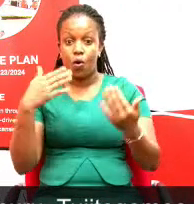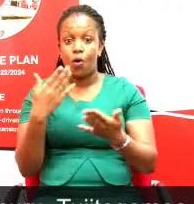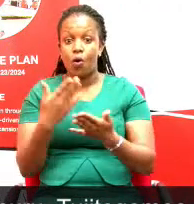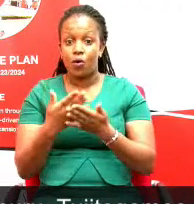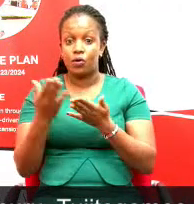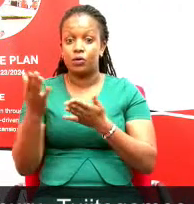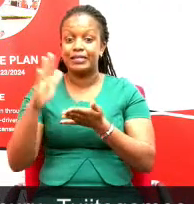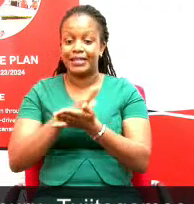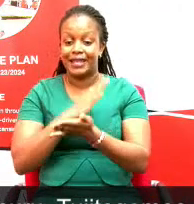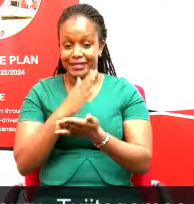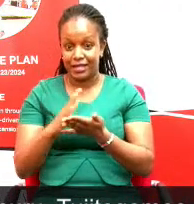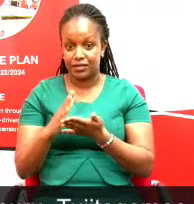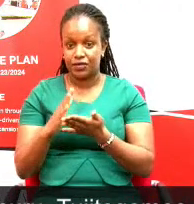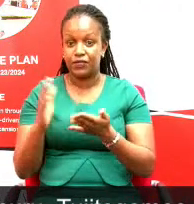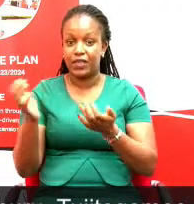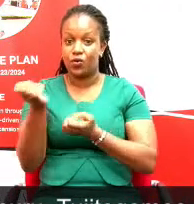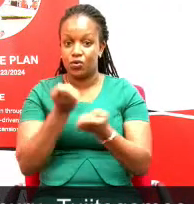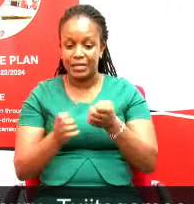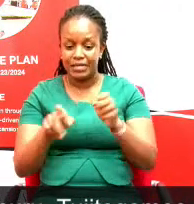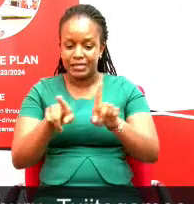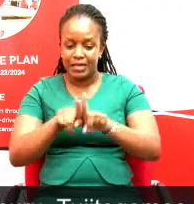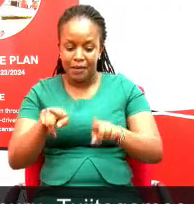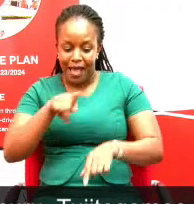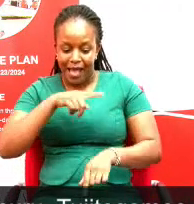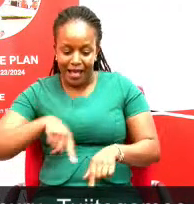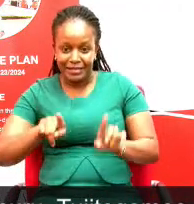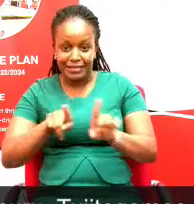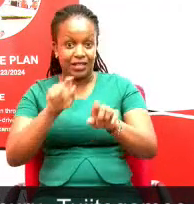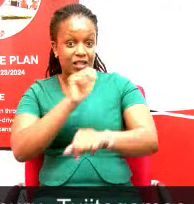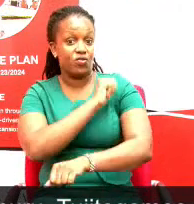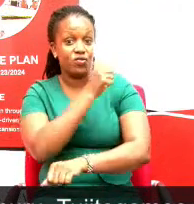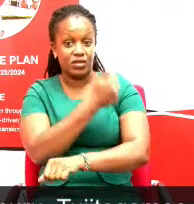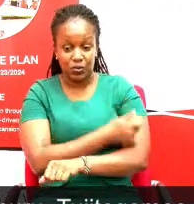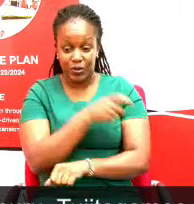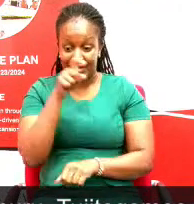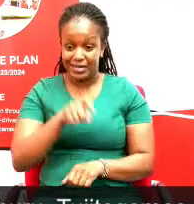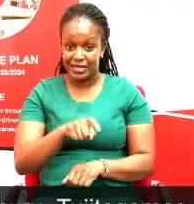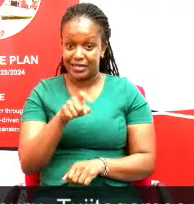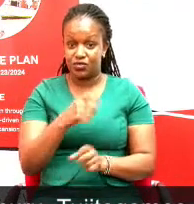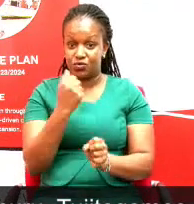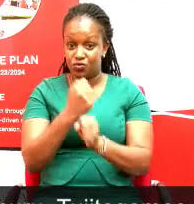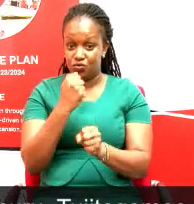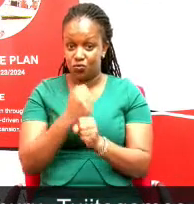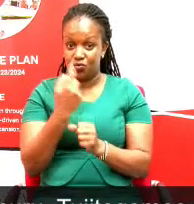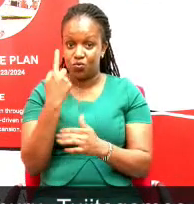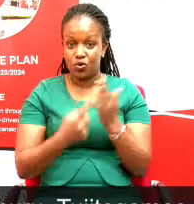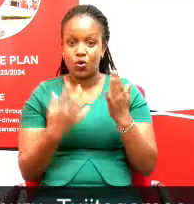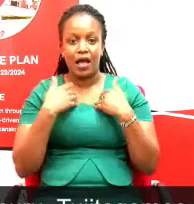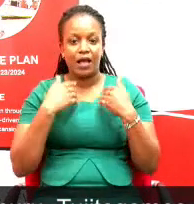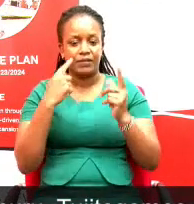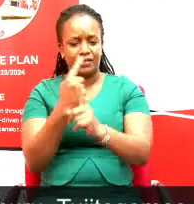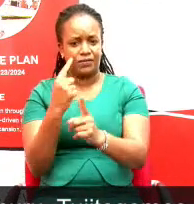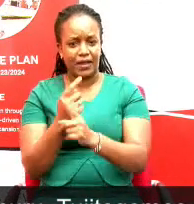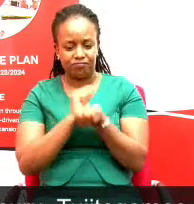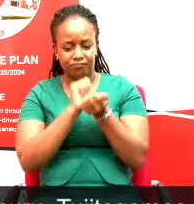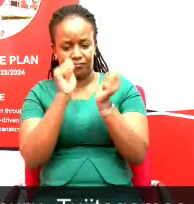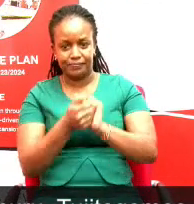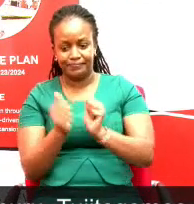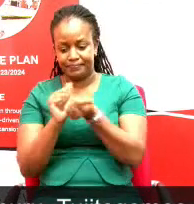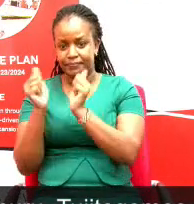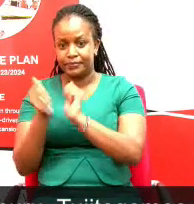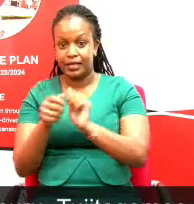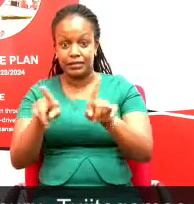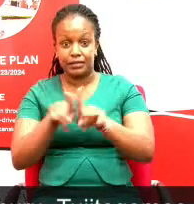economy, and as an authority, we had to contend with a lot of adjustments and business